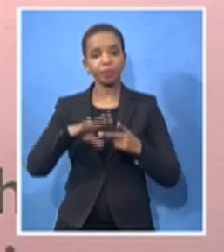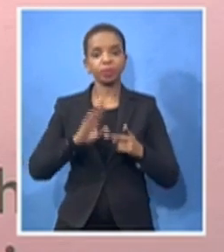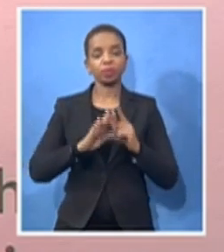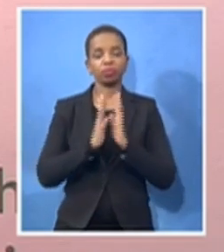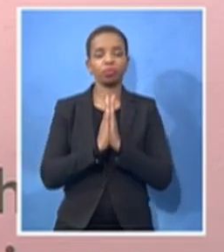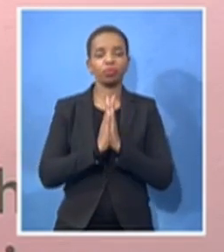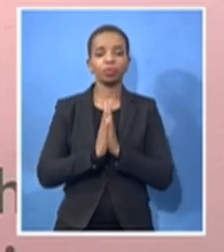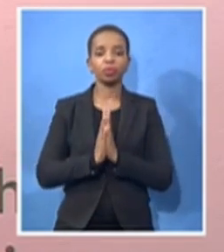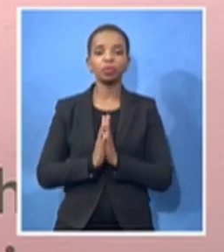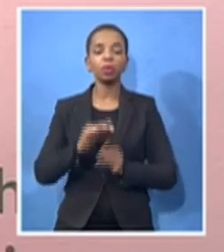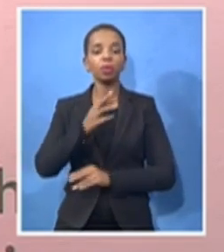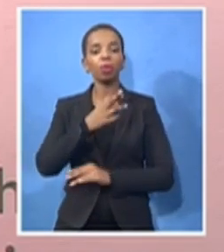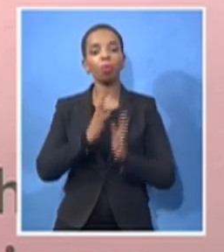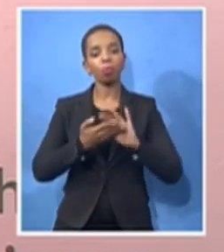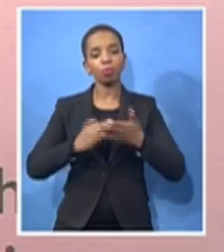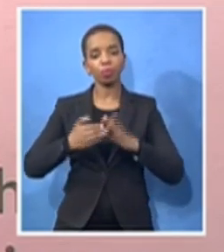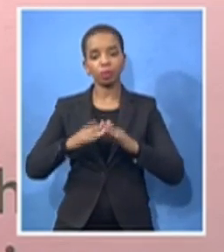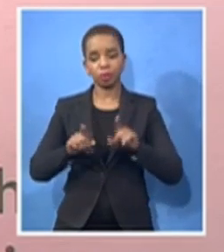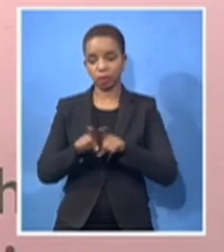that when we focus on